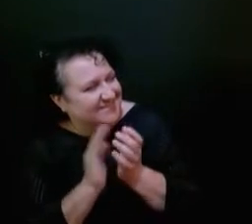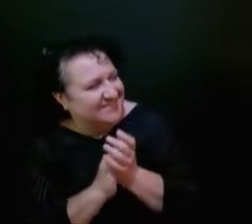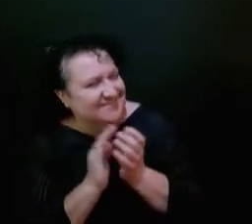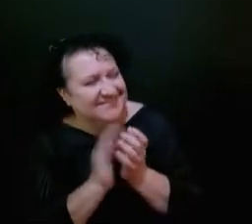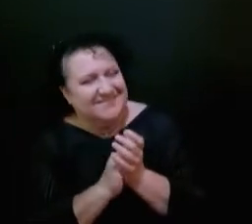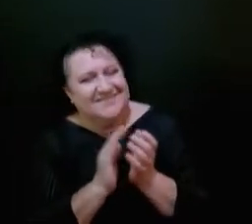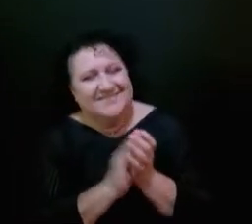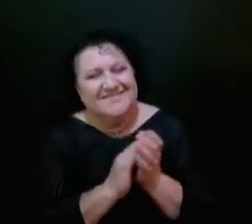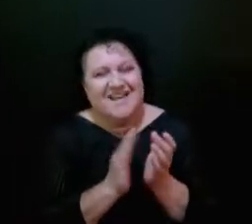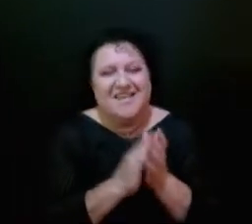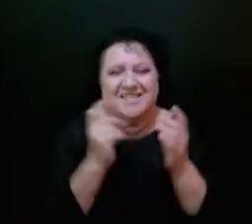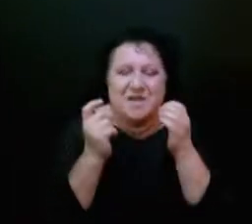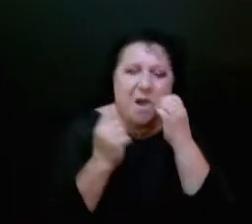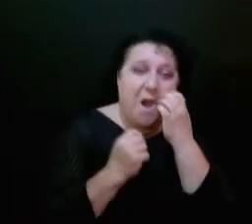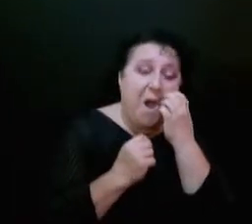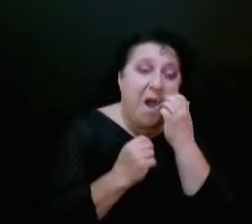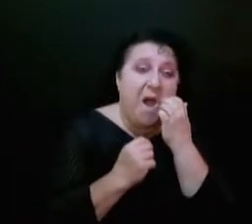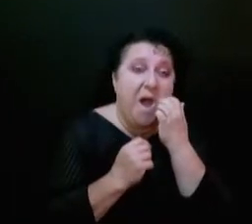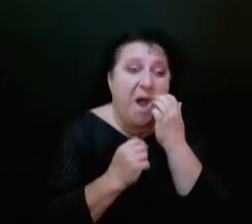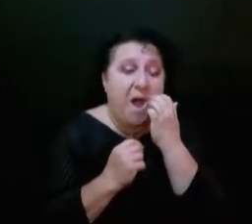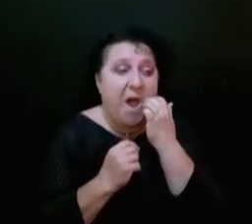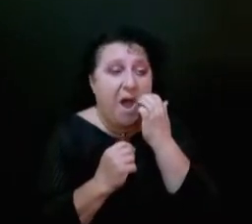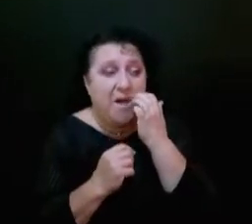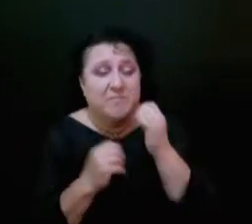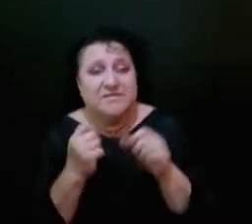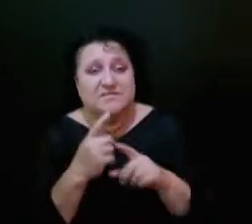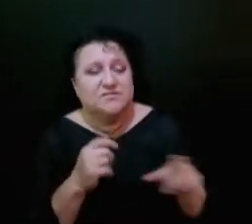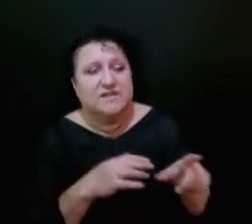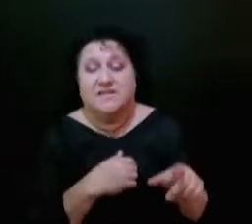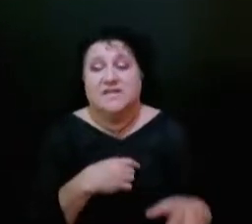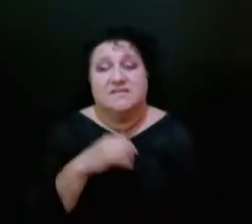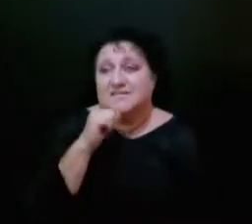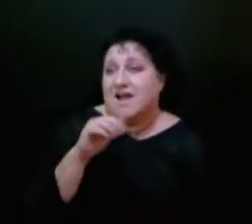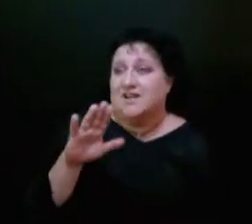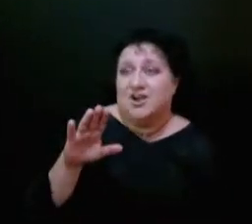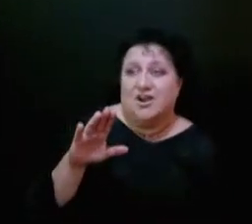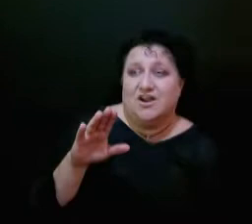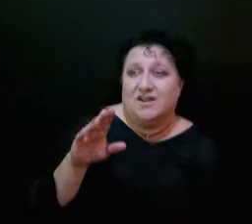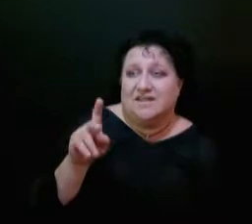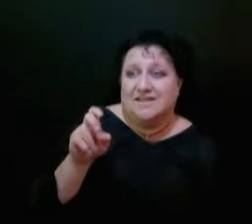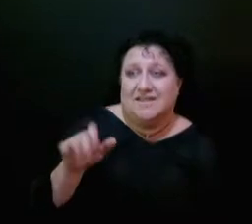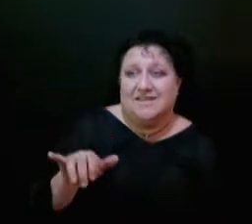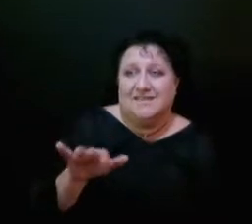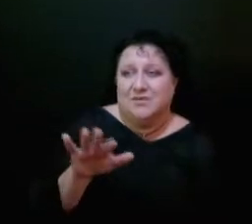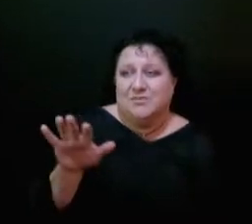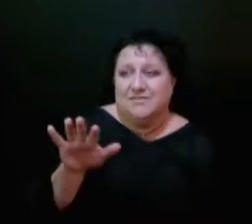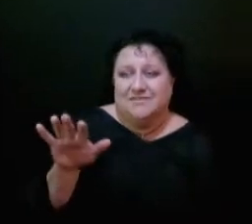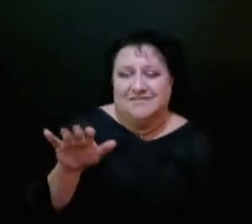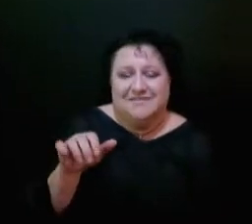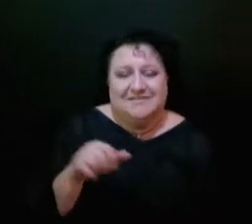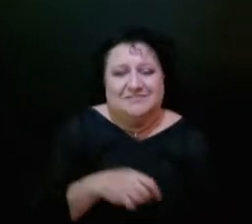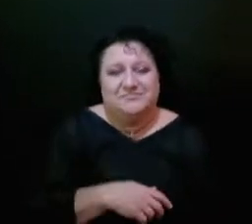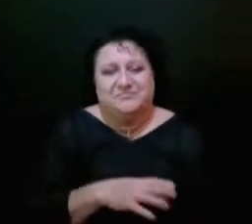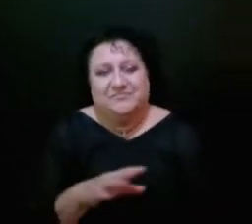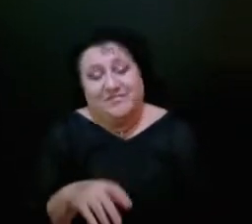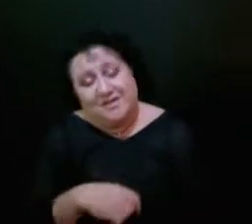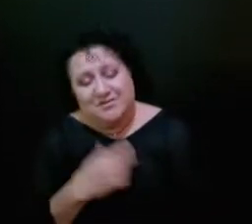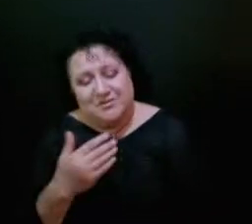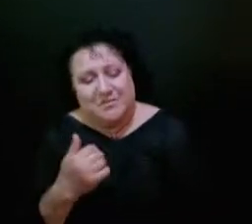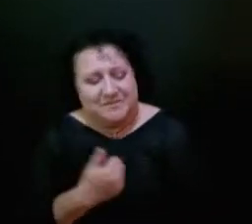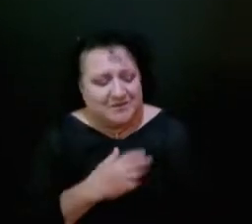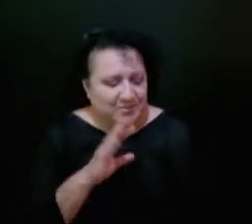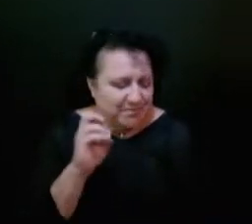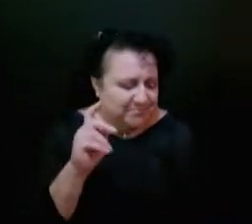Hallelujah. If my sister's watching right now, she said, "That was not her key." That's okay. I'm going by myself, right? And